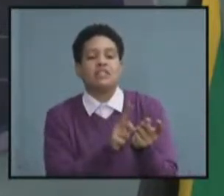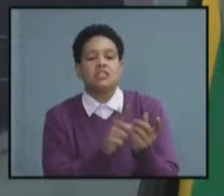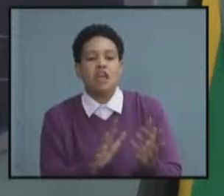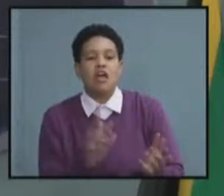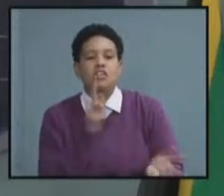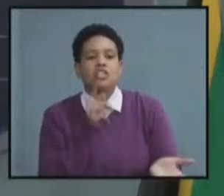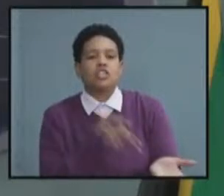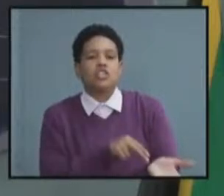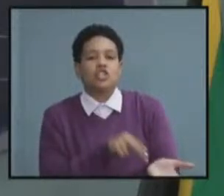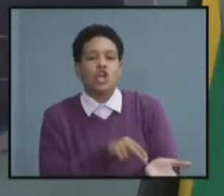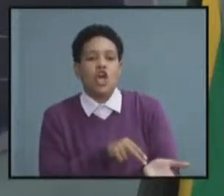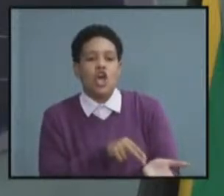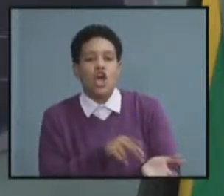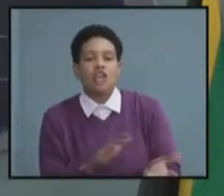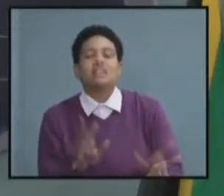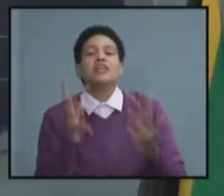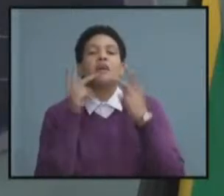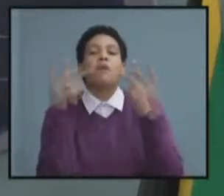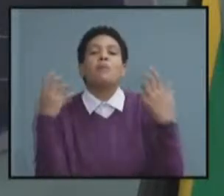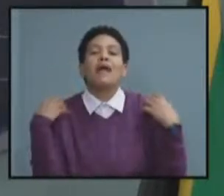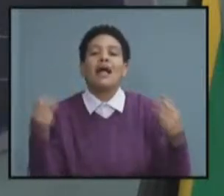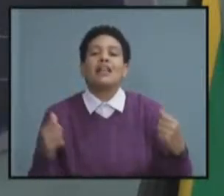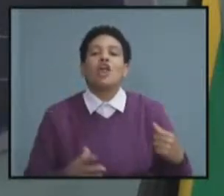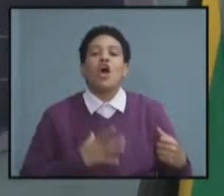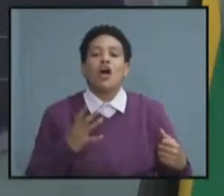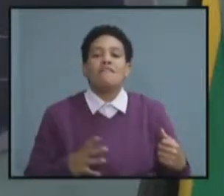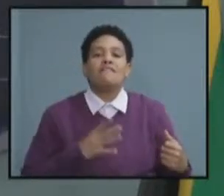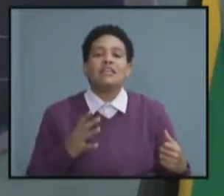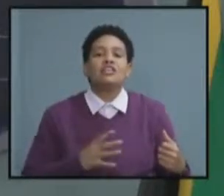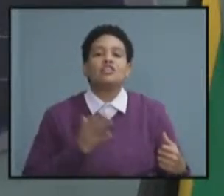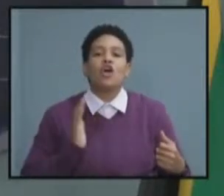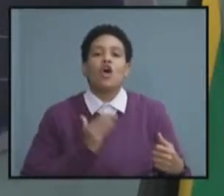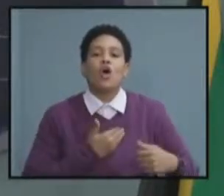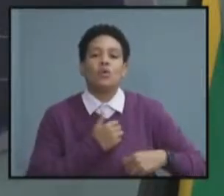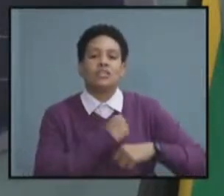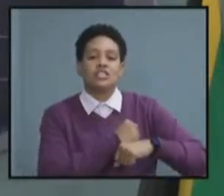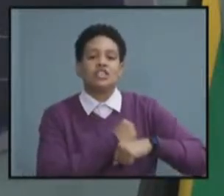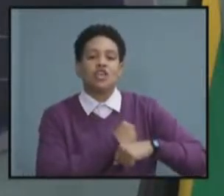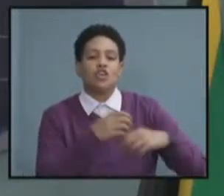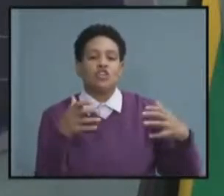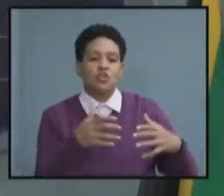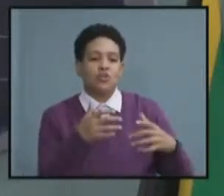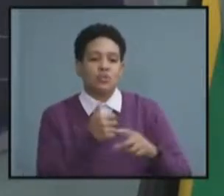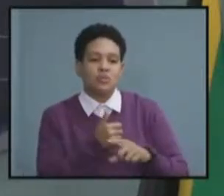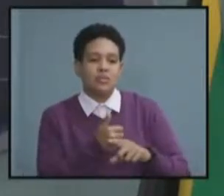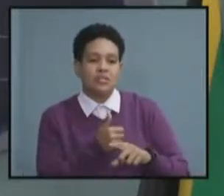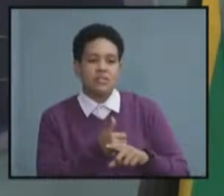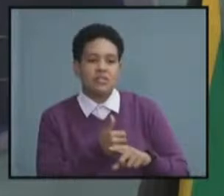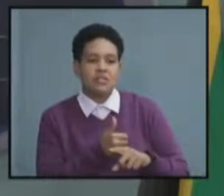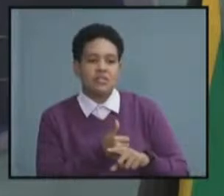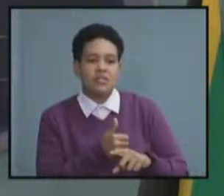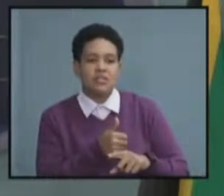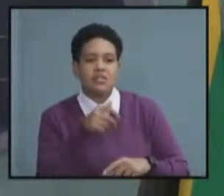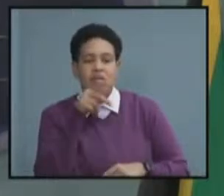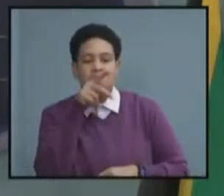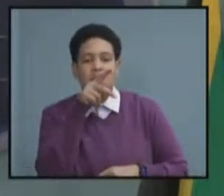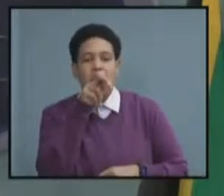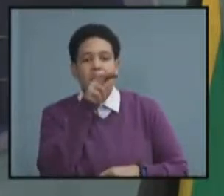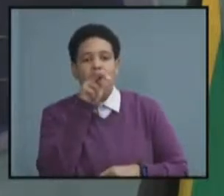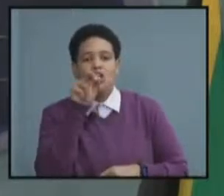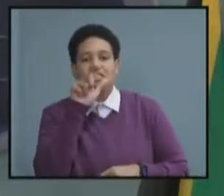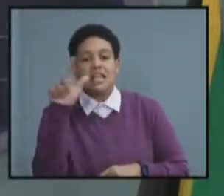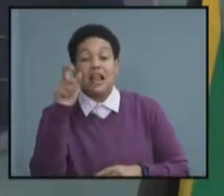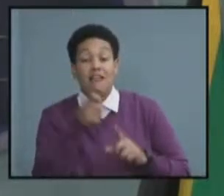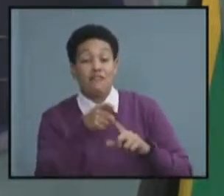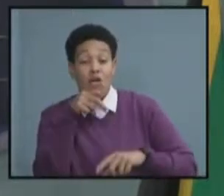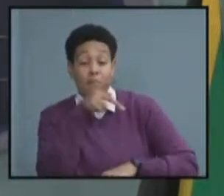the nurses, the public health officials, our security forces, the personnel from the Port